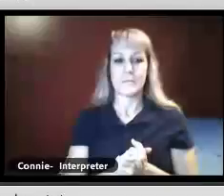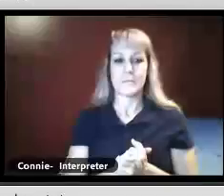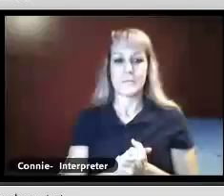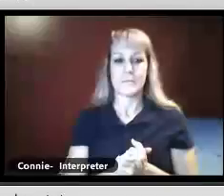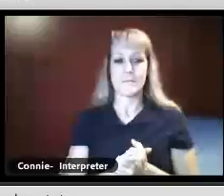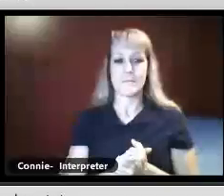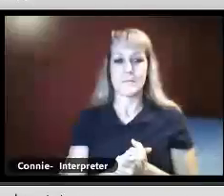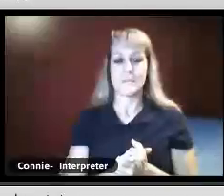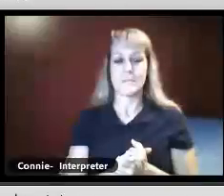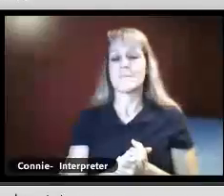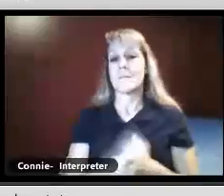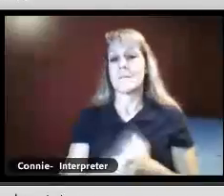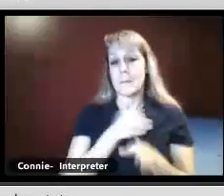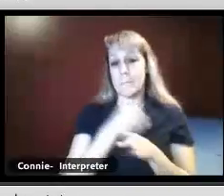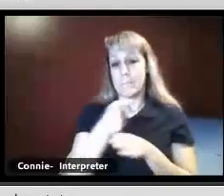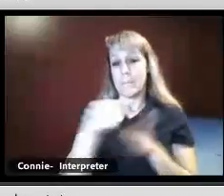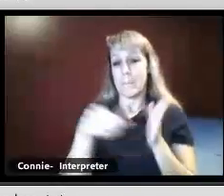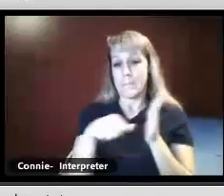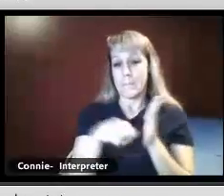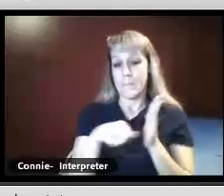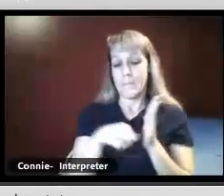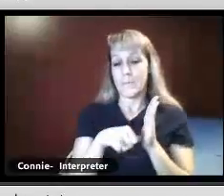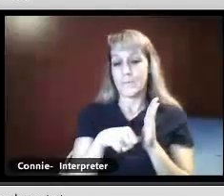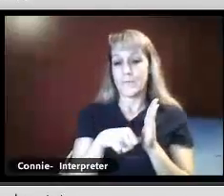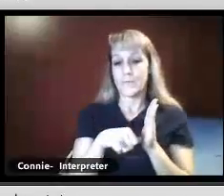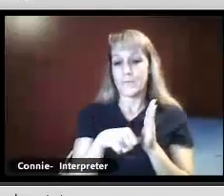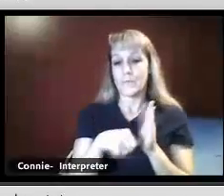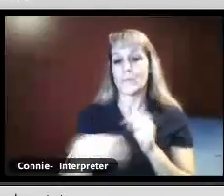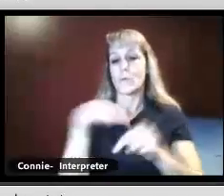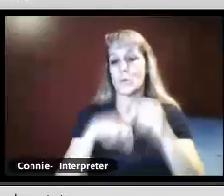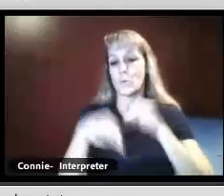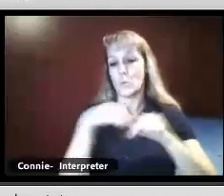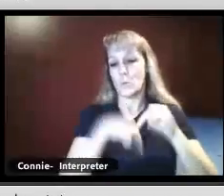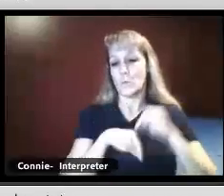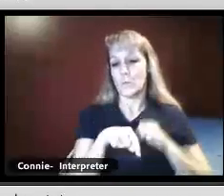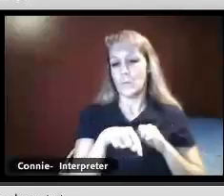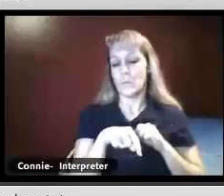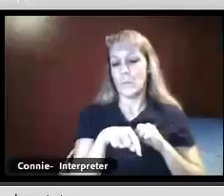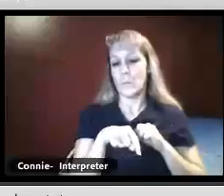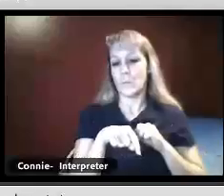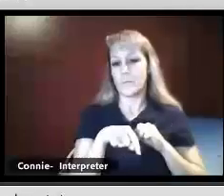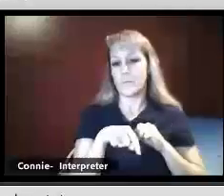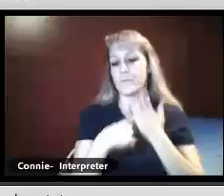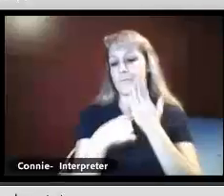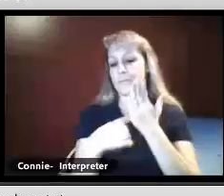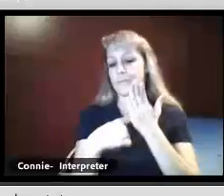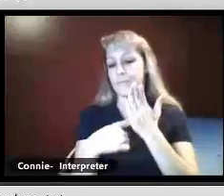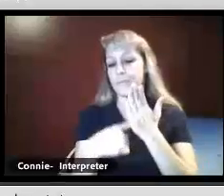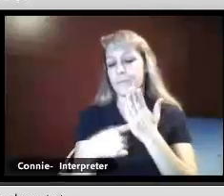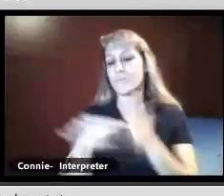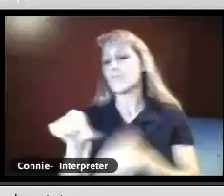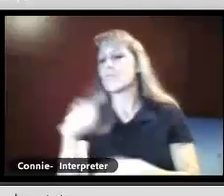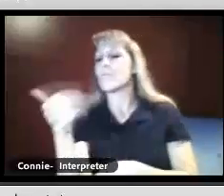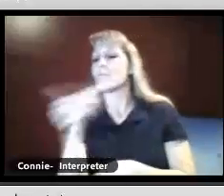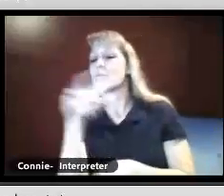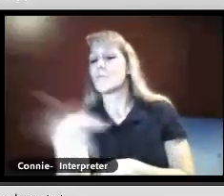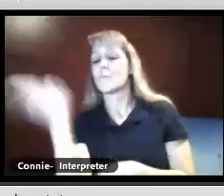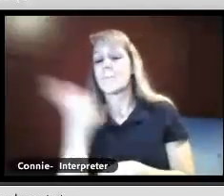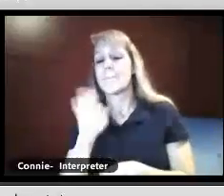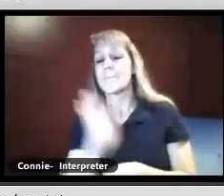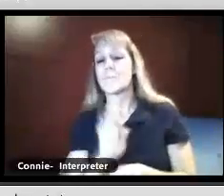From the main page, and I want to go back to addressing an earlier question, you'll see that there's